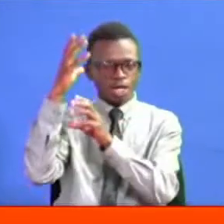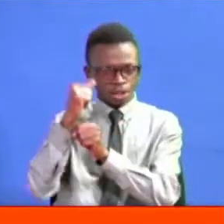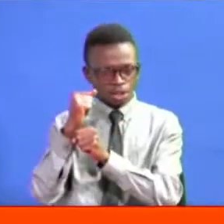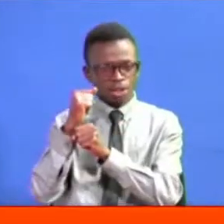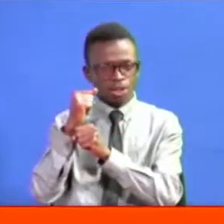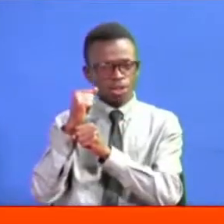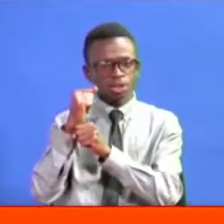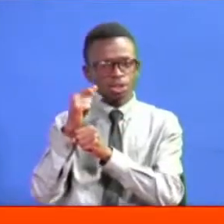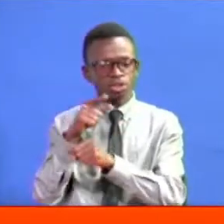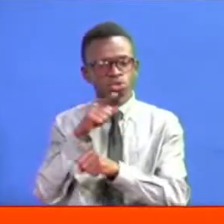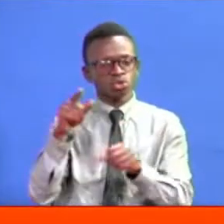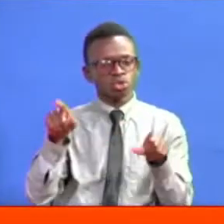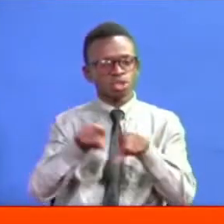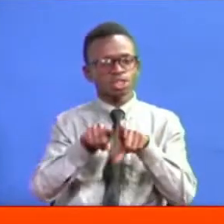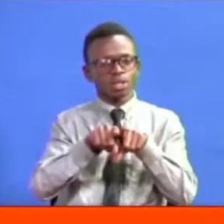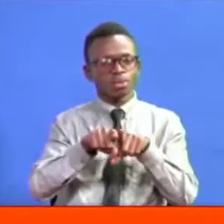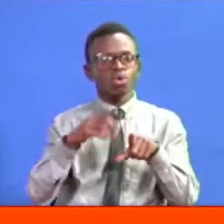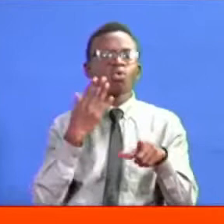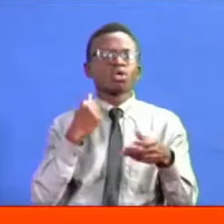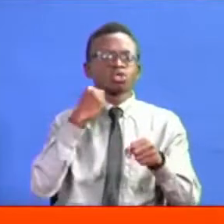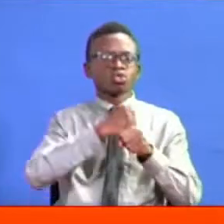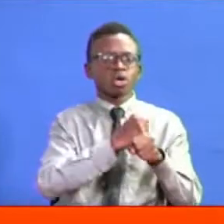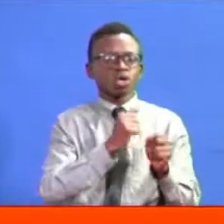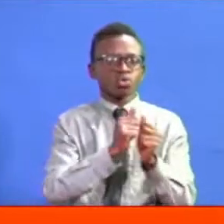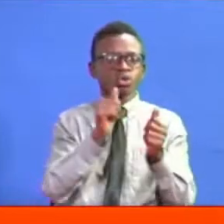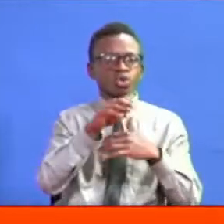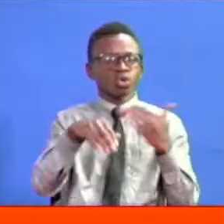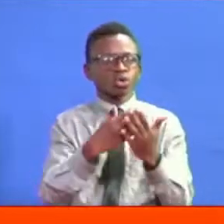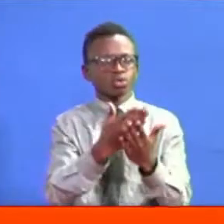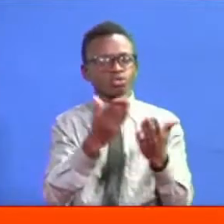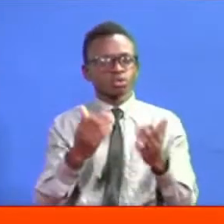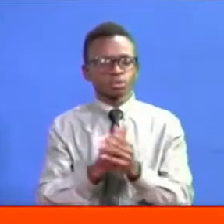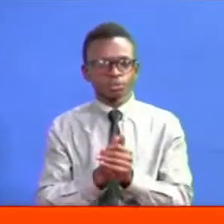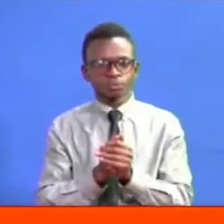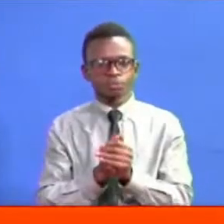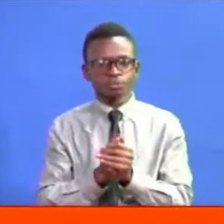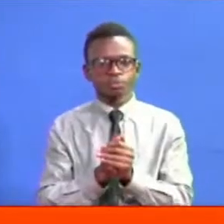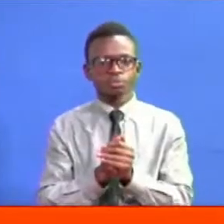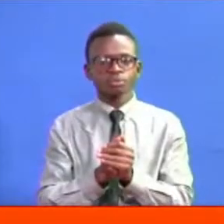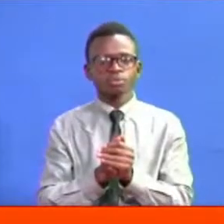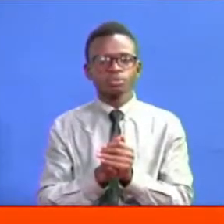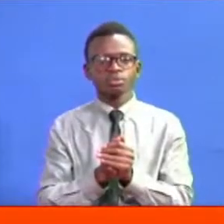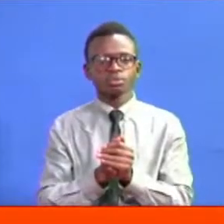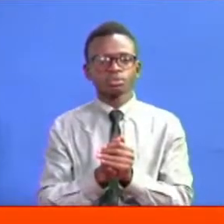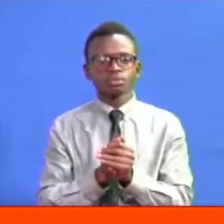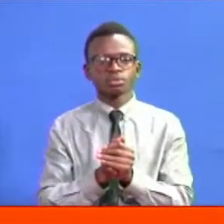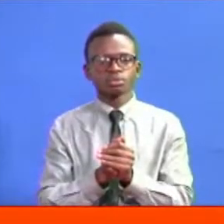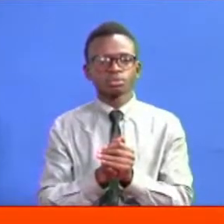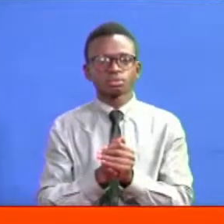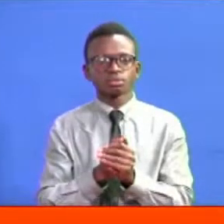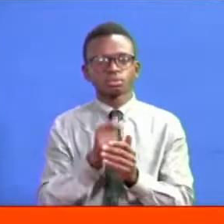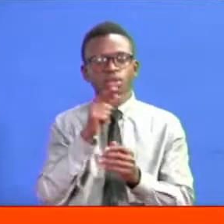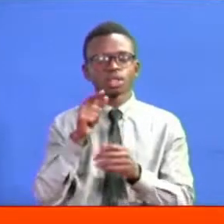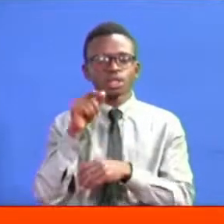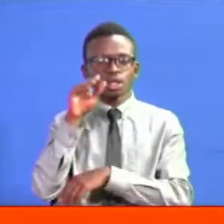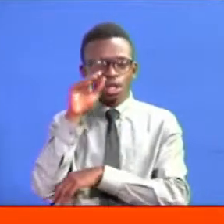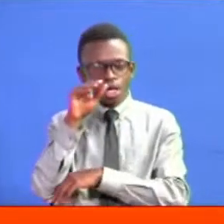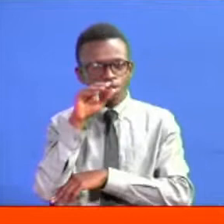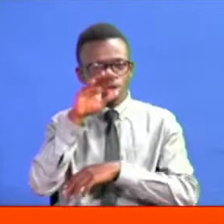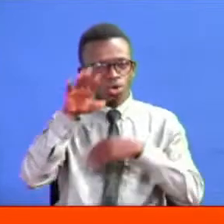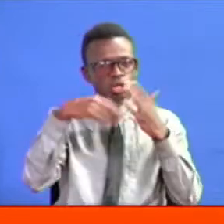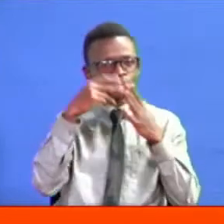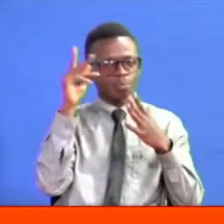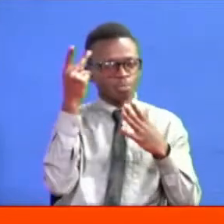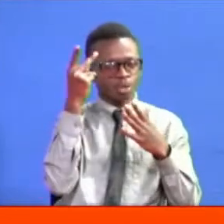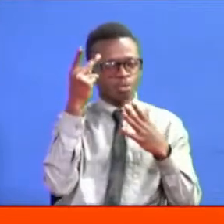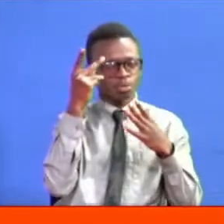And we are ready to work with you. Thank you. And you can count on us. They endorsed Wavinya and assured her to count on them as they are ready to